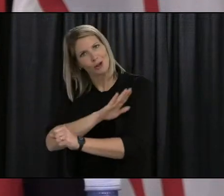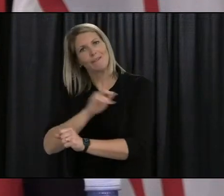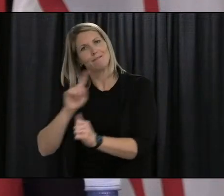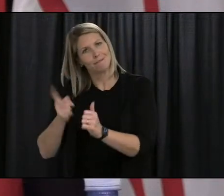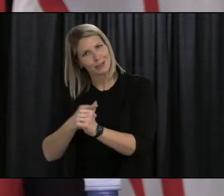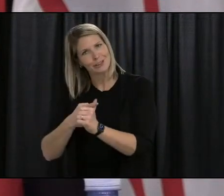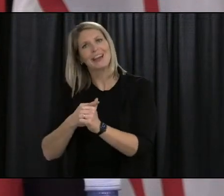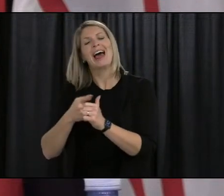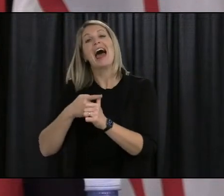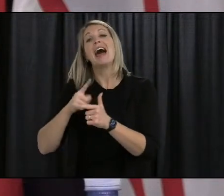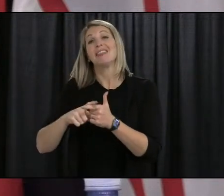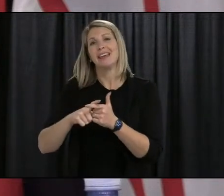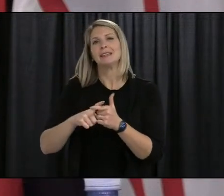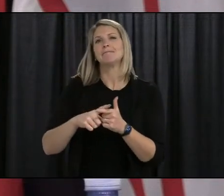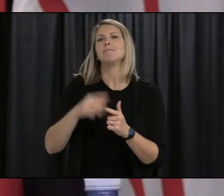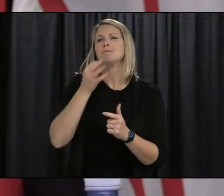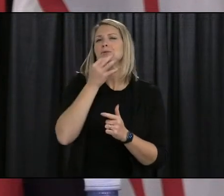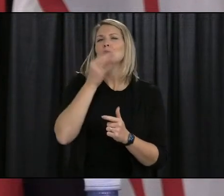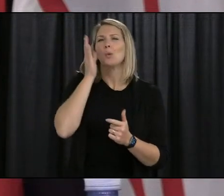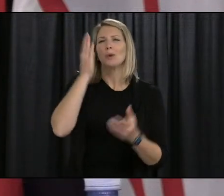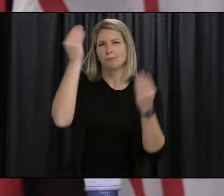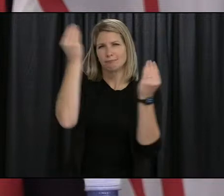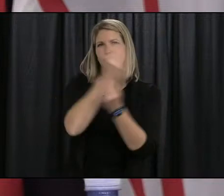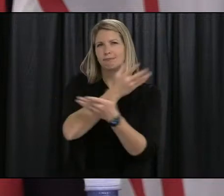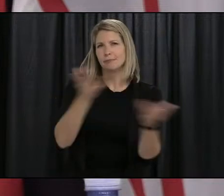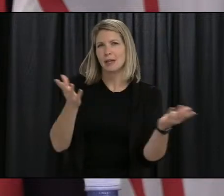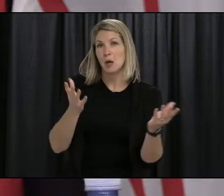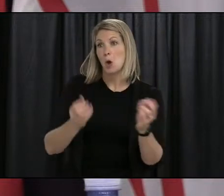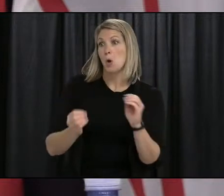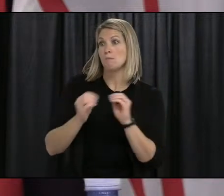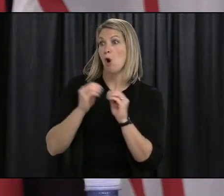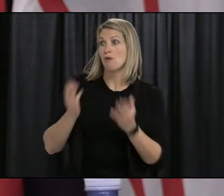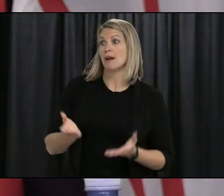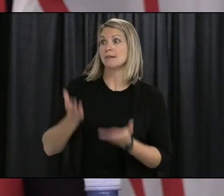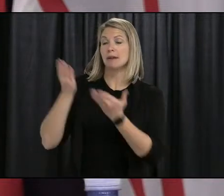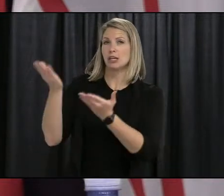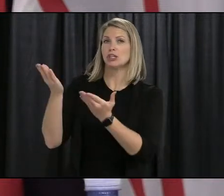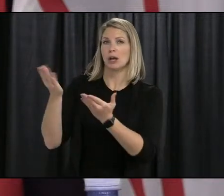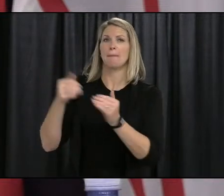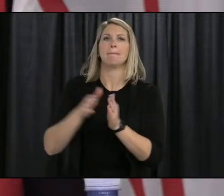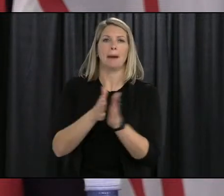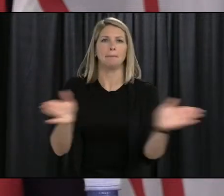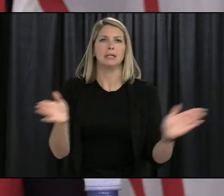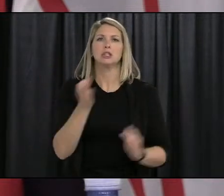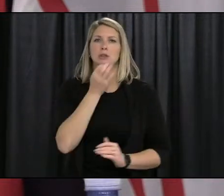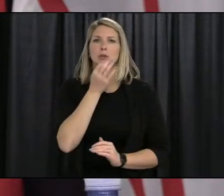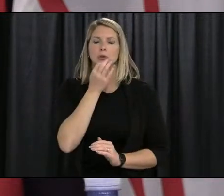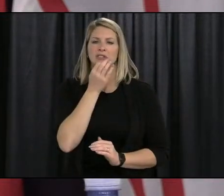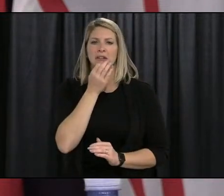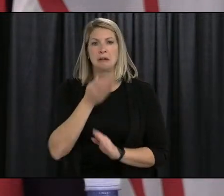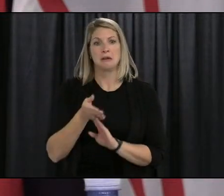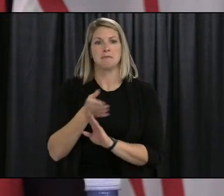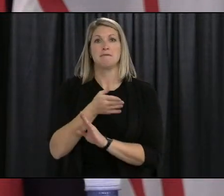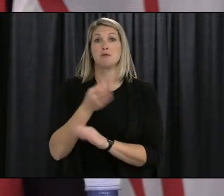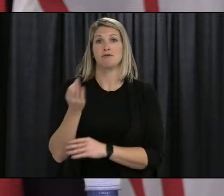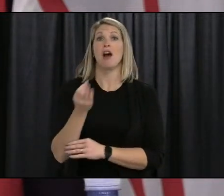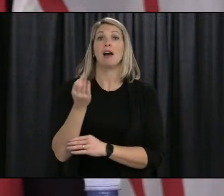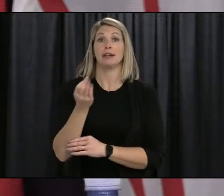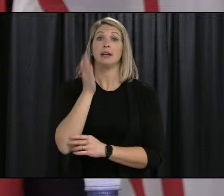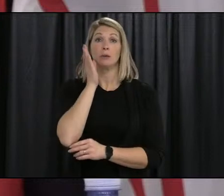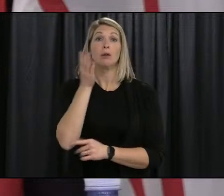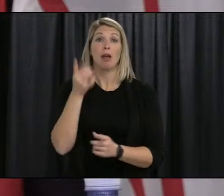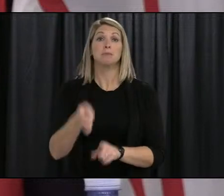with that until we have those recommendations public, and that will be before the week's